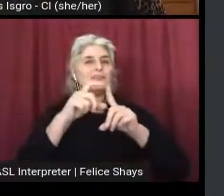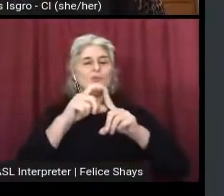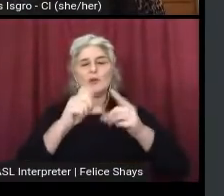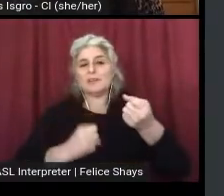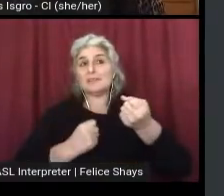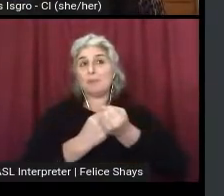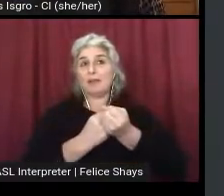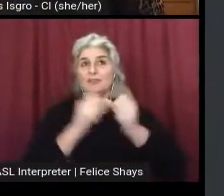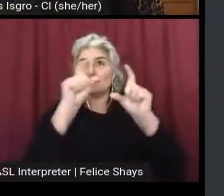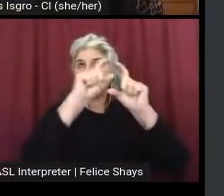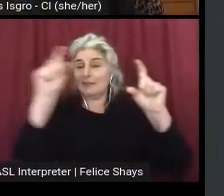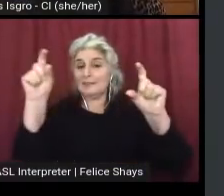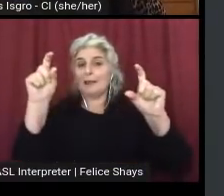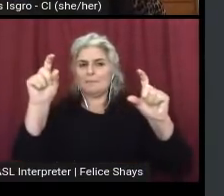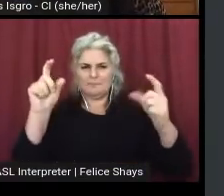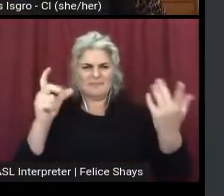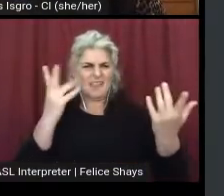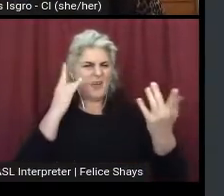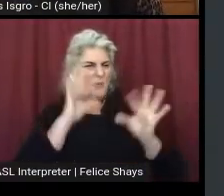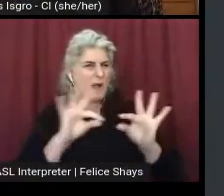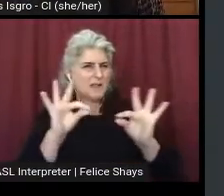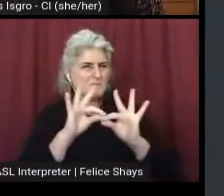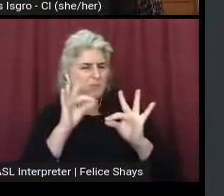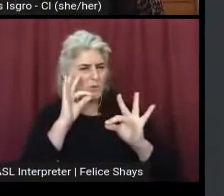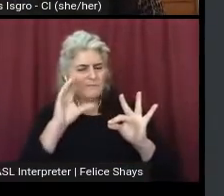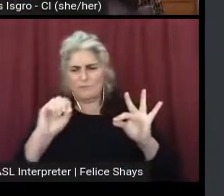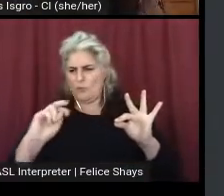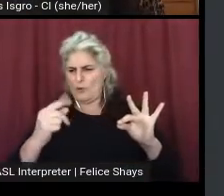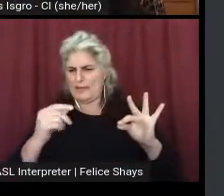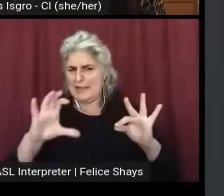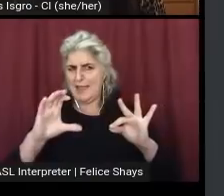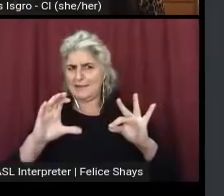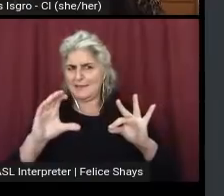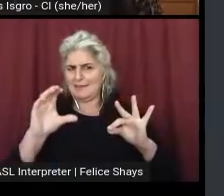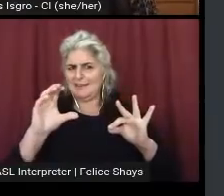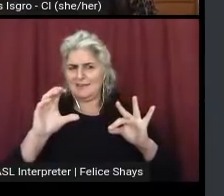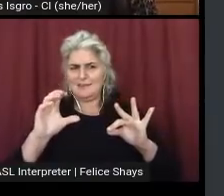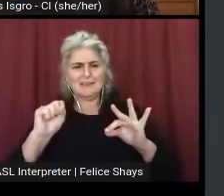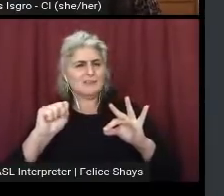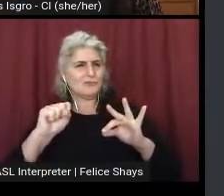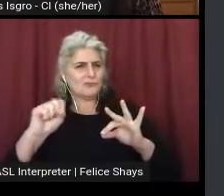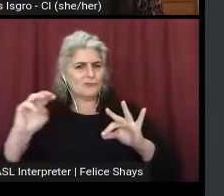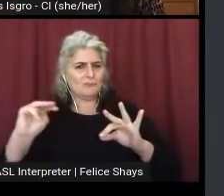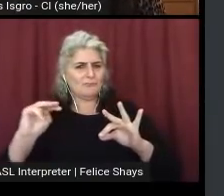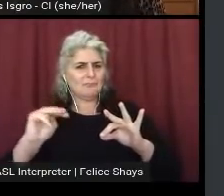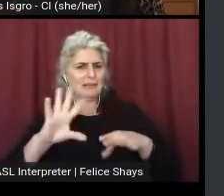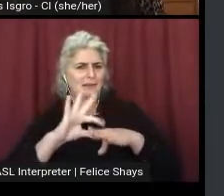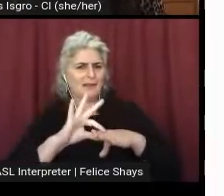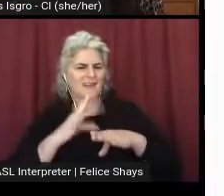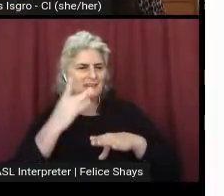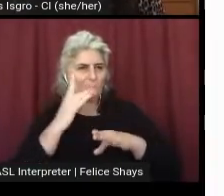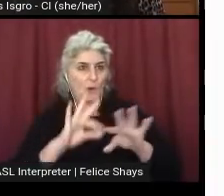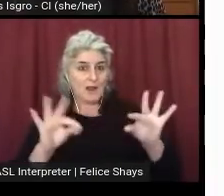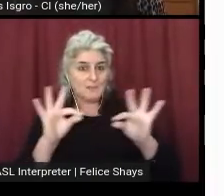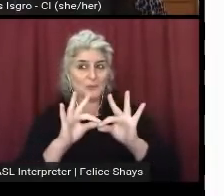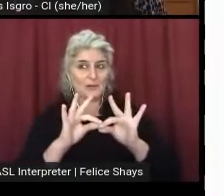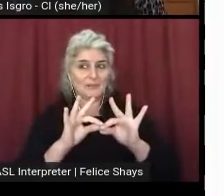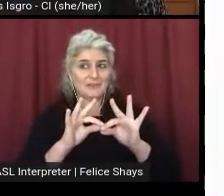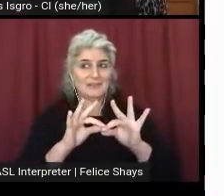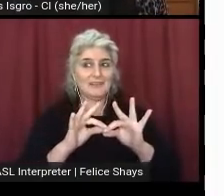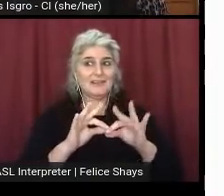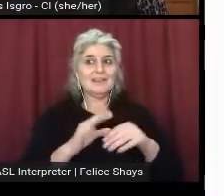So why should you invest in organic content creation? There are a whole lot of reasons. We're going to focus on three of the main